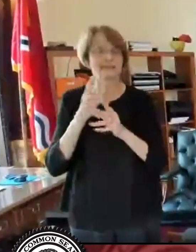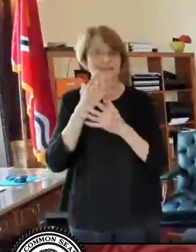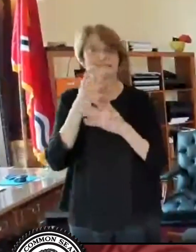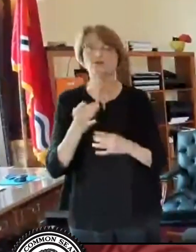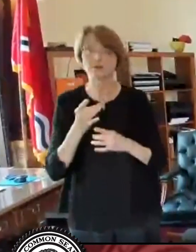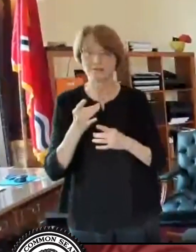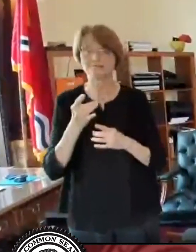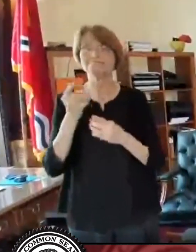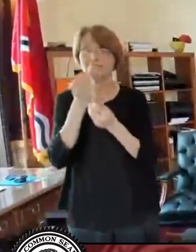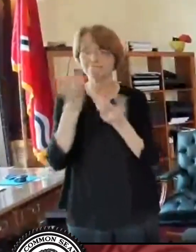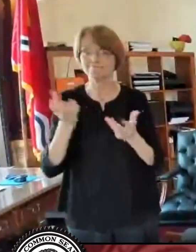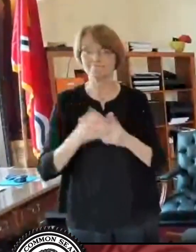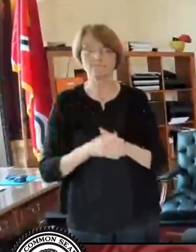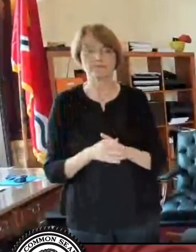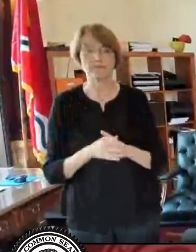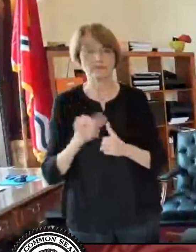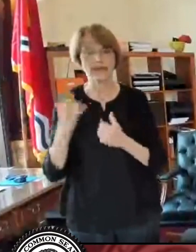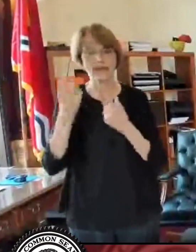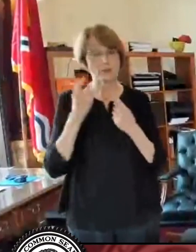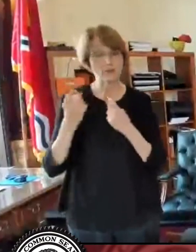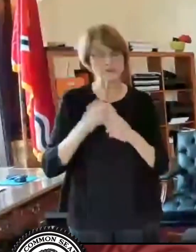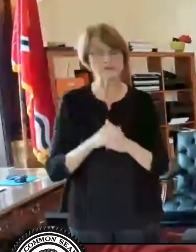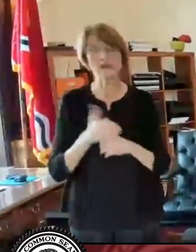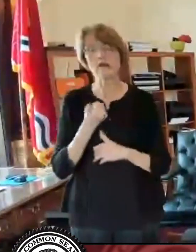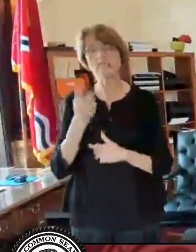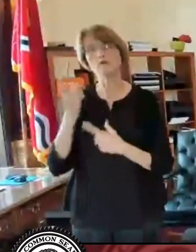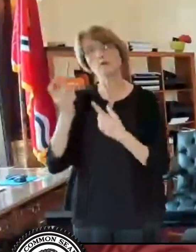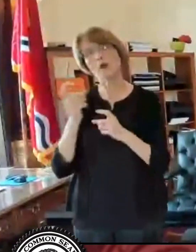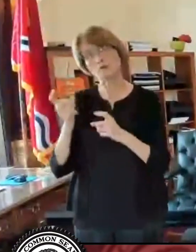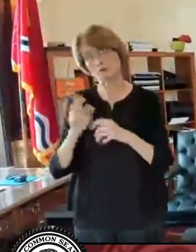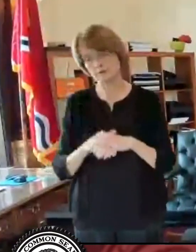So, Questions? questions? Few questions, Mayor.